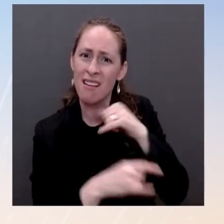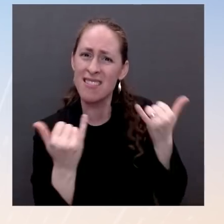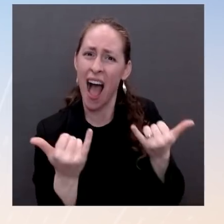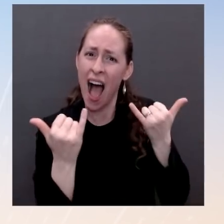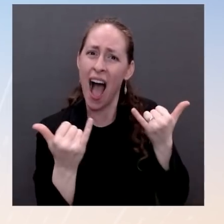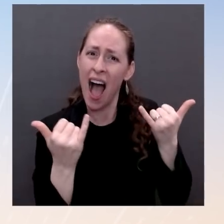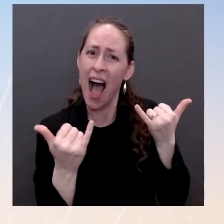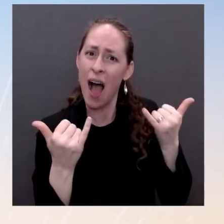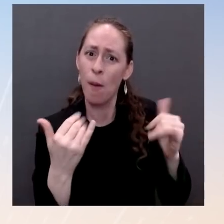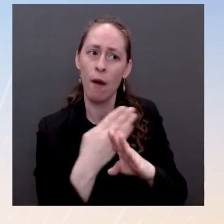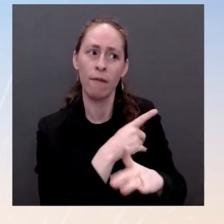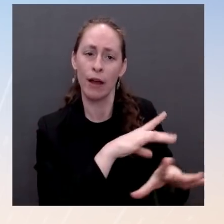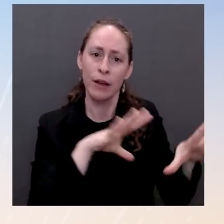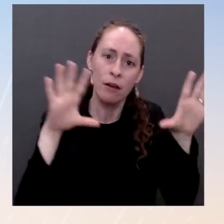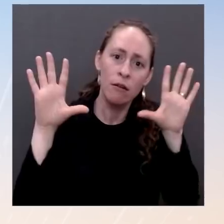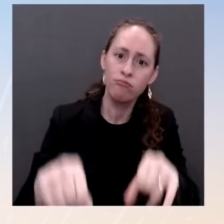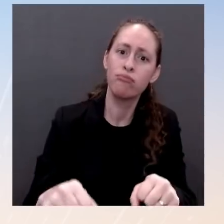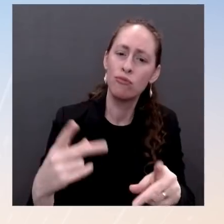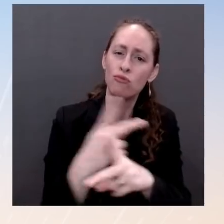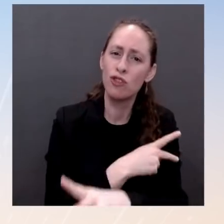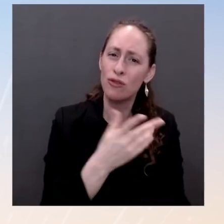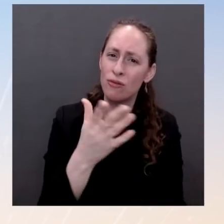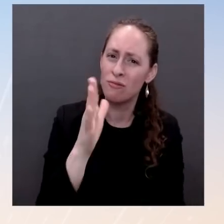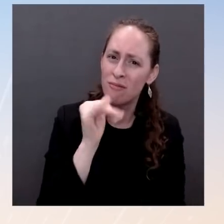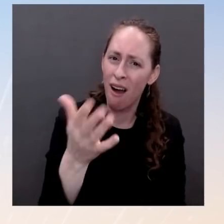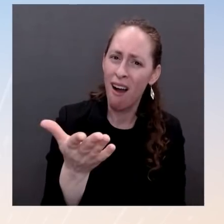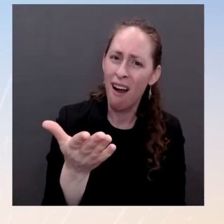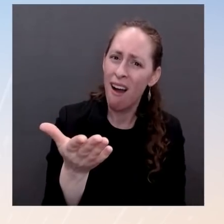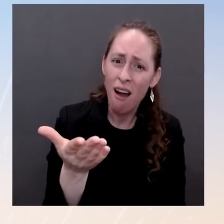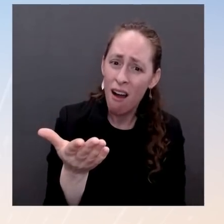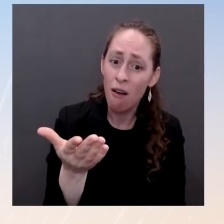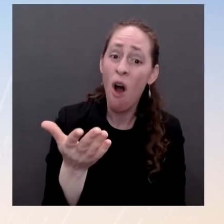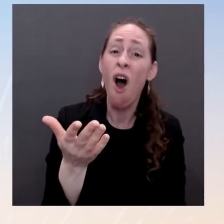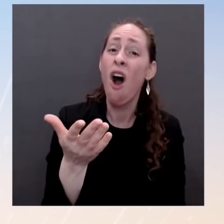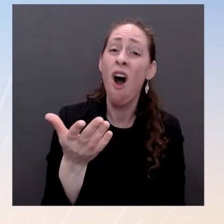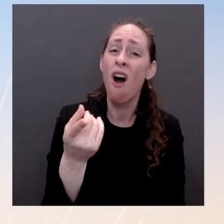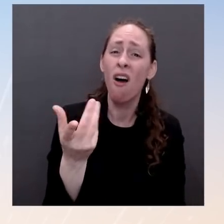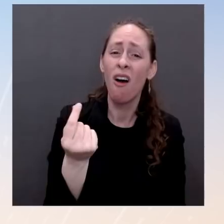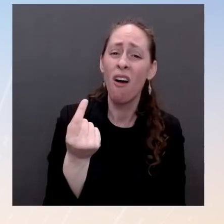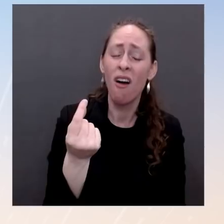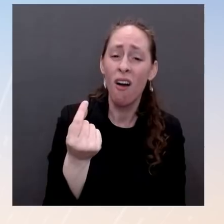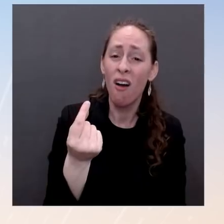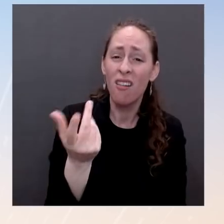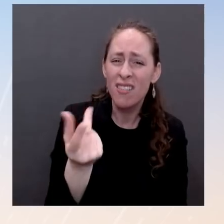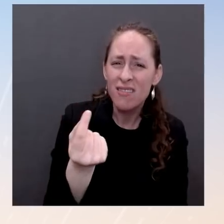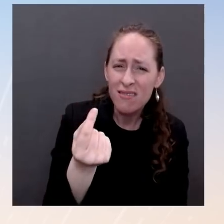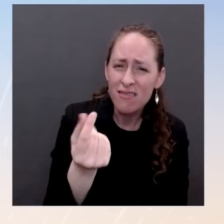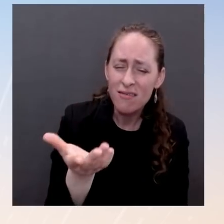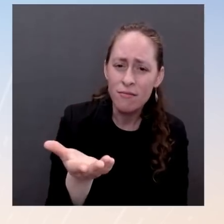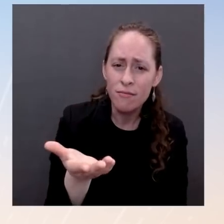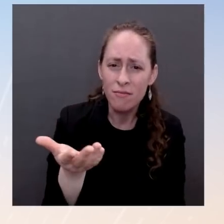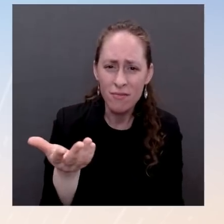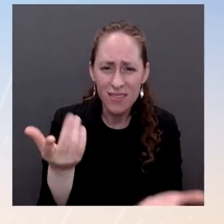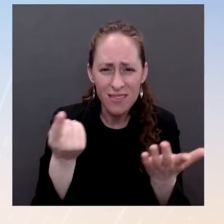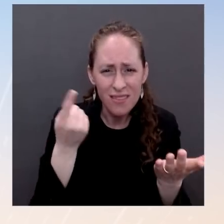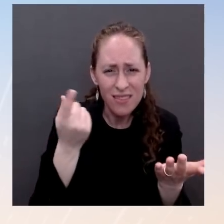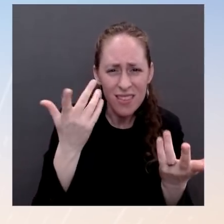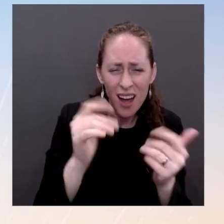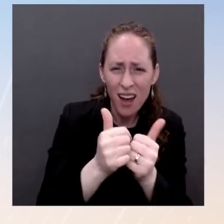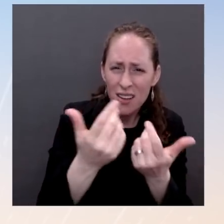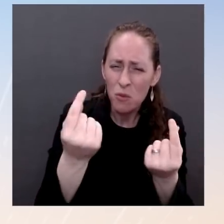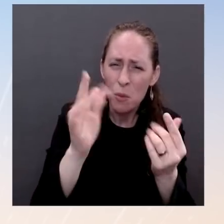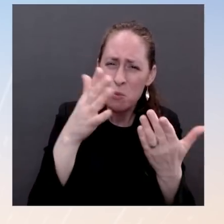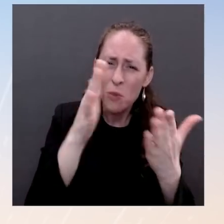on force on force or some, you know, passing over the board? Sure. Well, we are constantly doing those assessments, and certainly as any